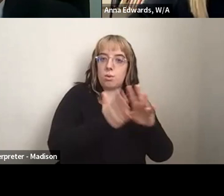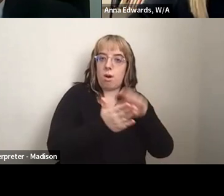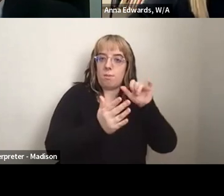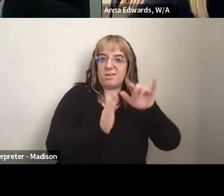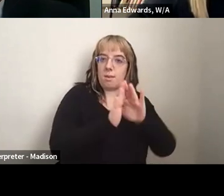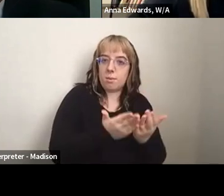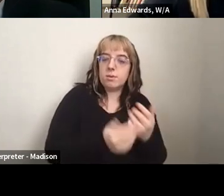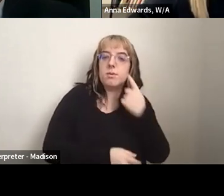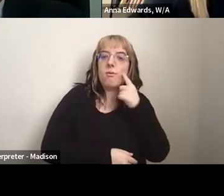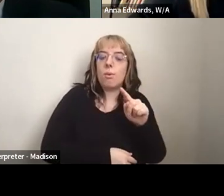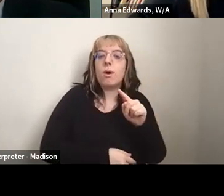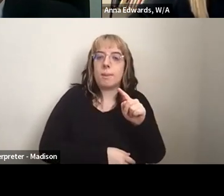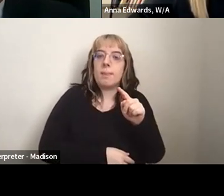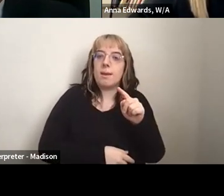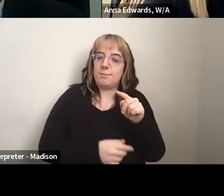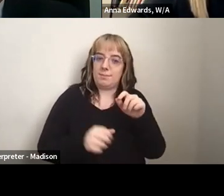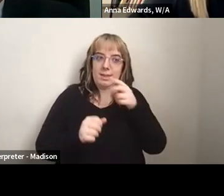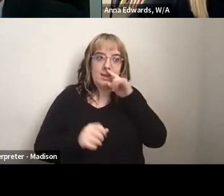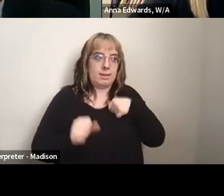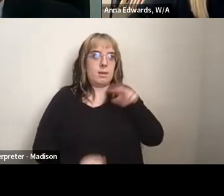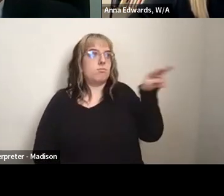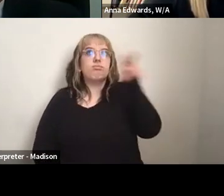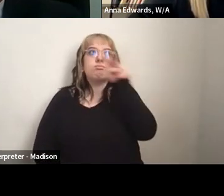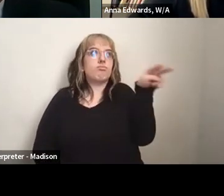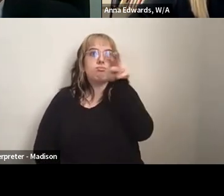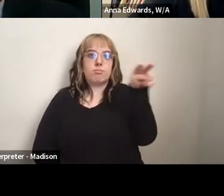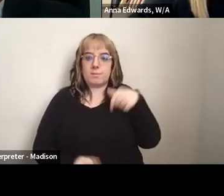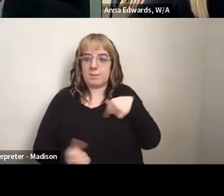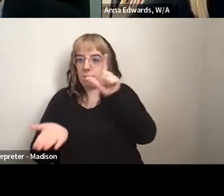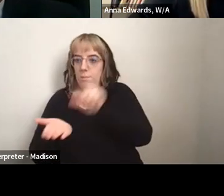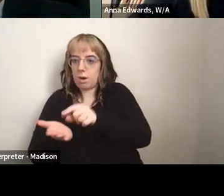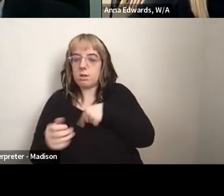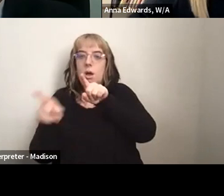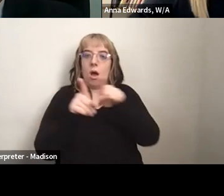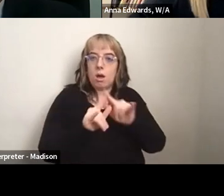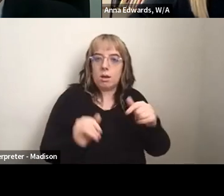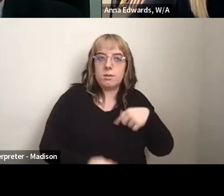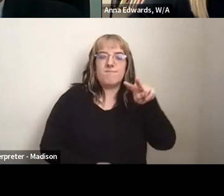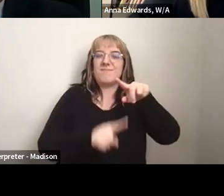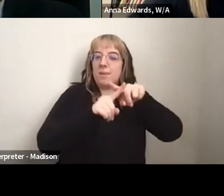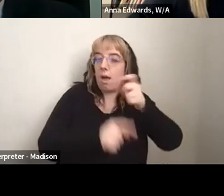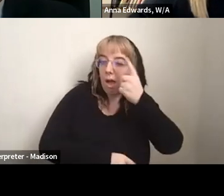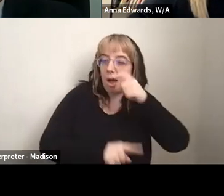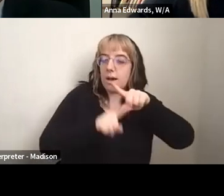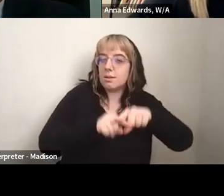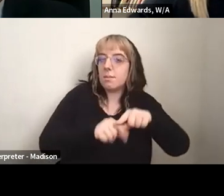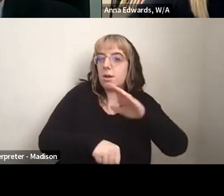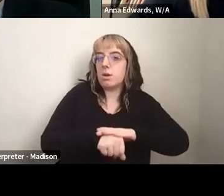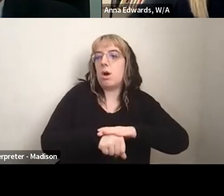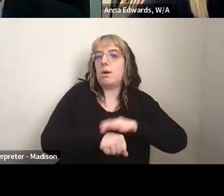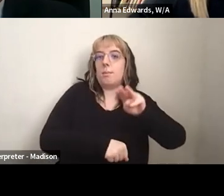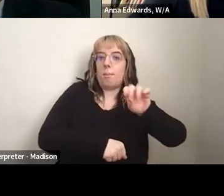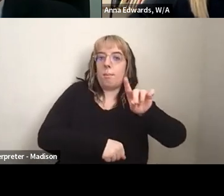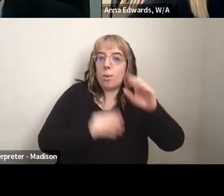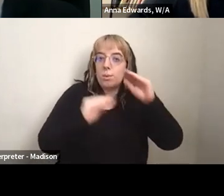the kids are able to see both if they look in print, and depending on the mode that the